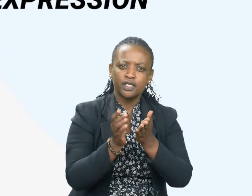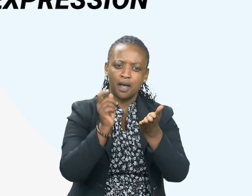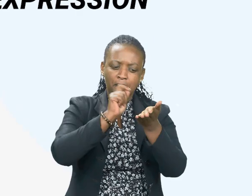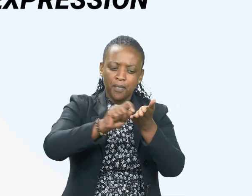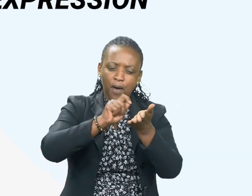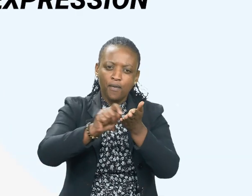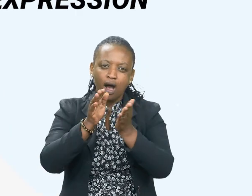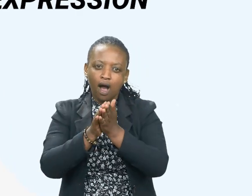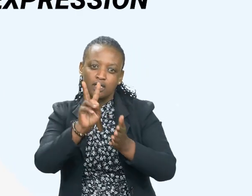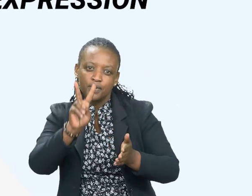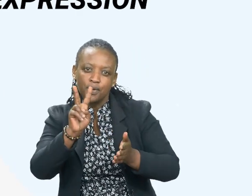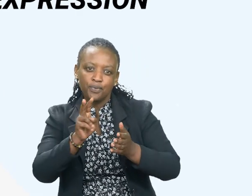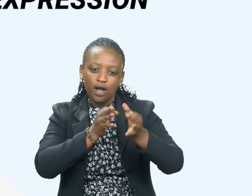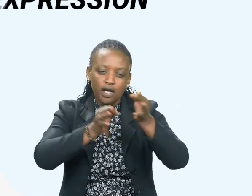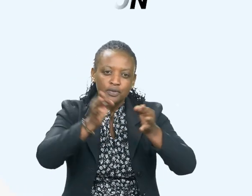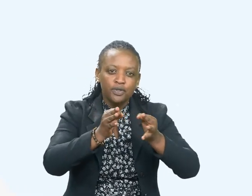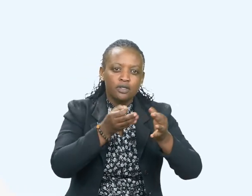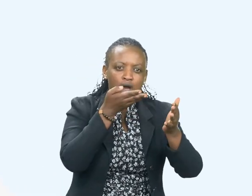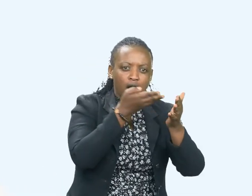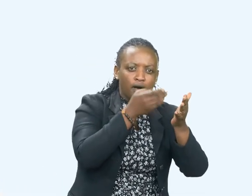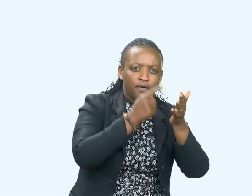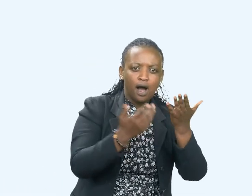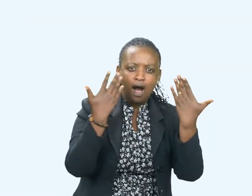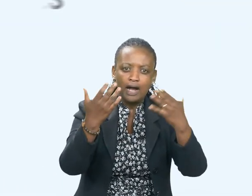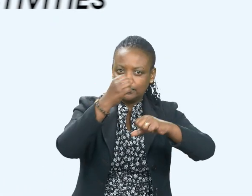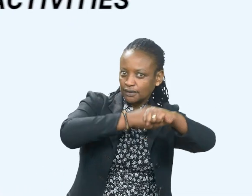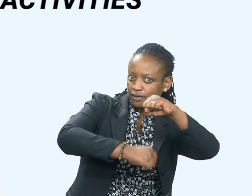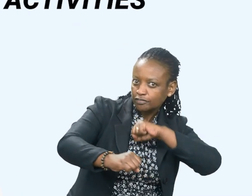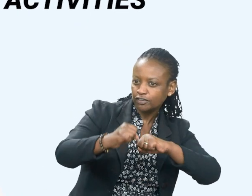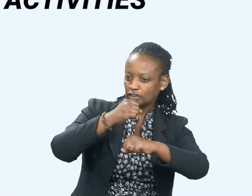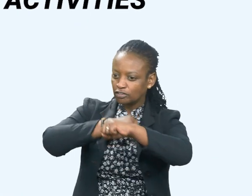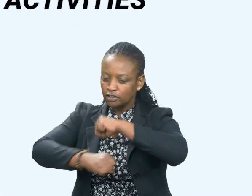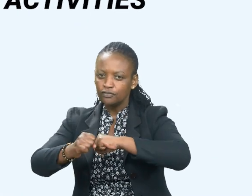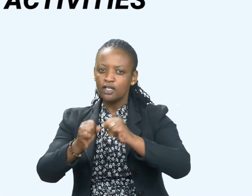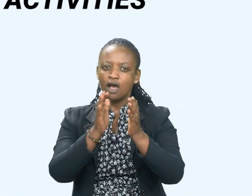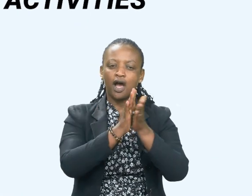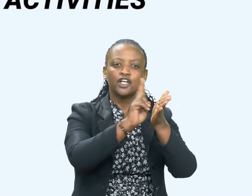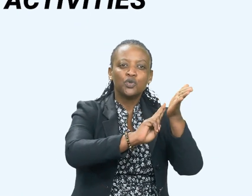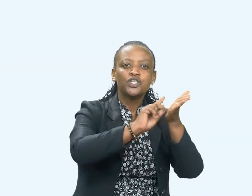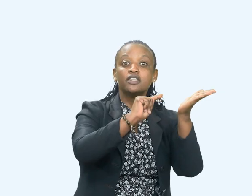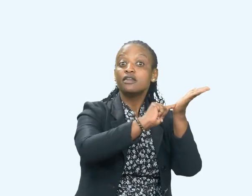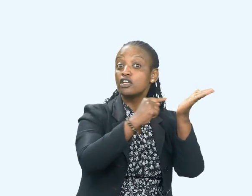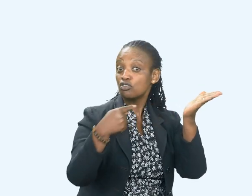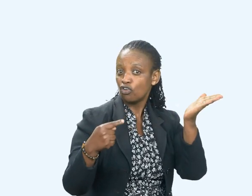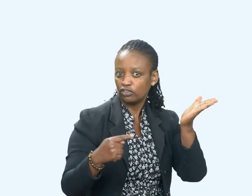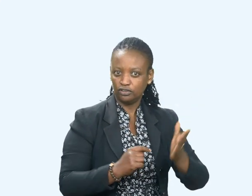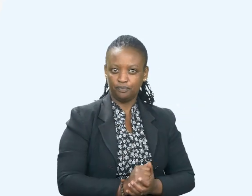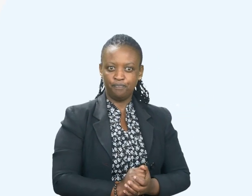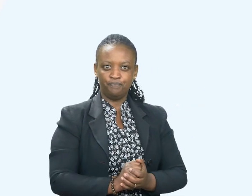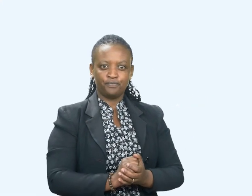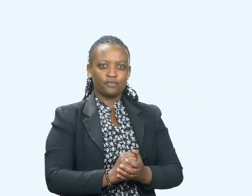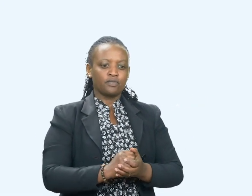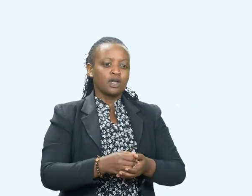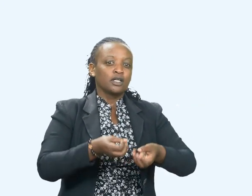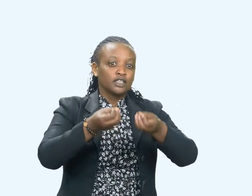encouraging verbal and written expression, incorporating hands-on activities, and using